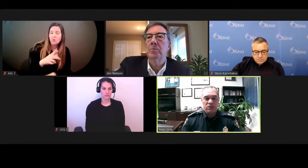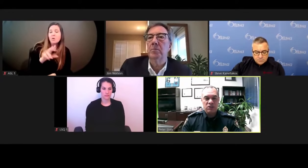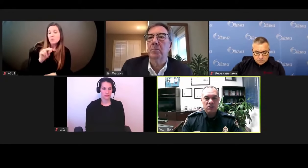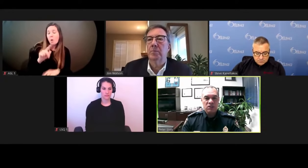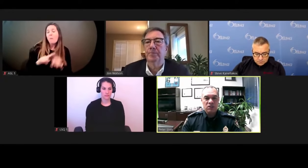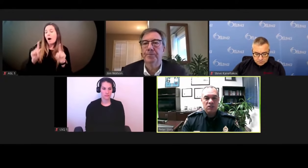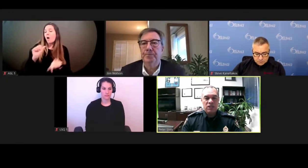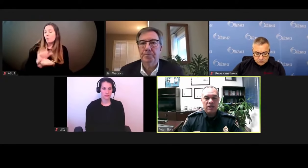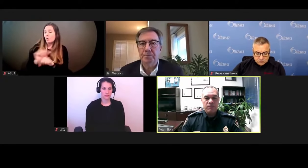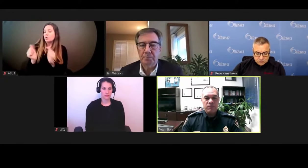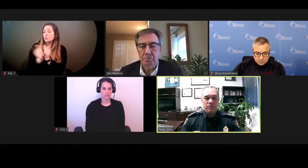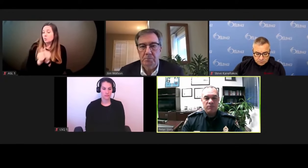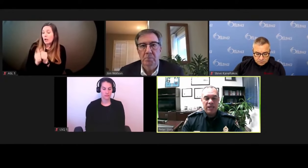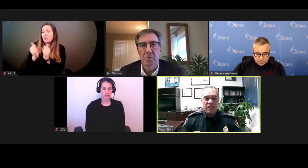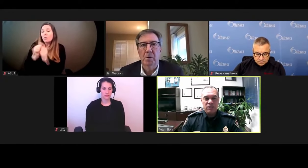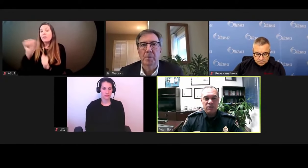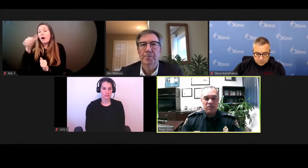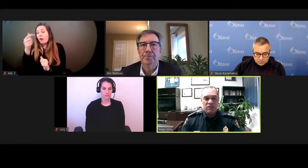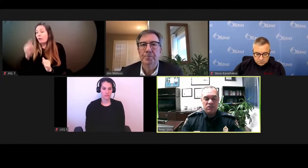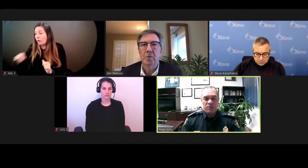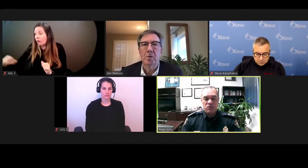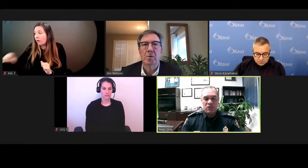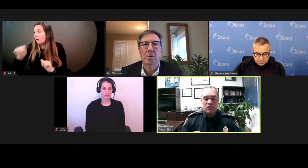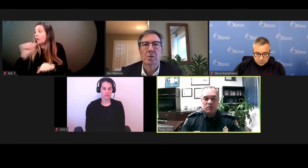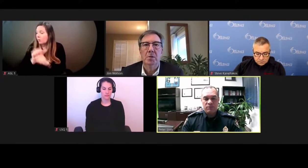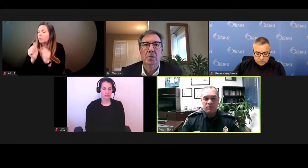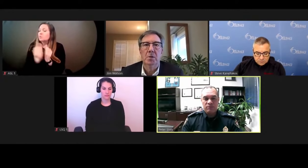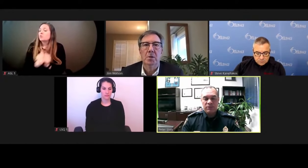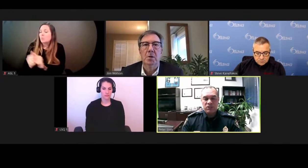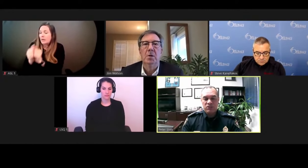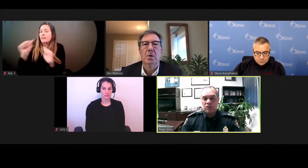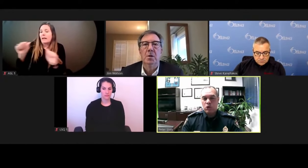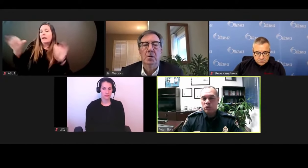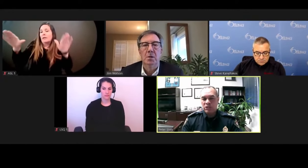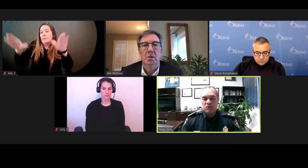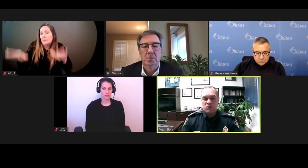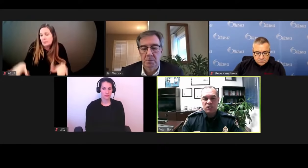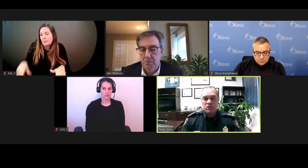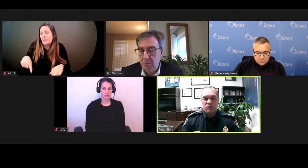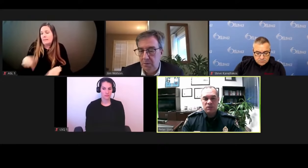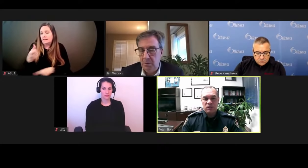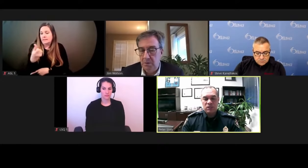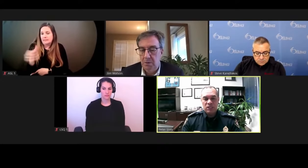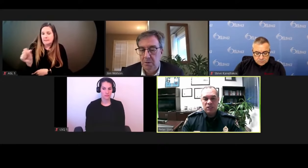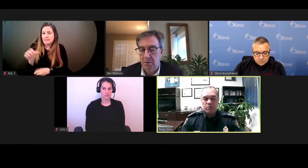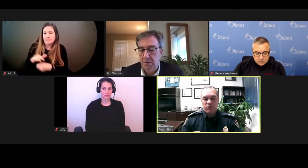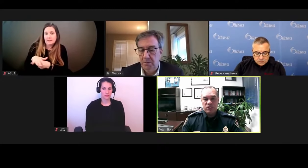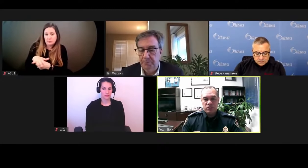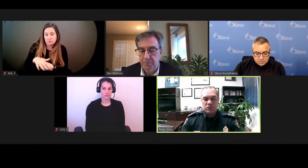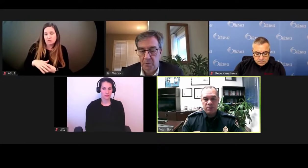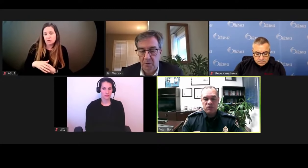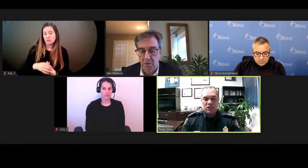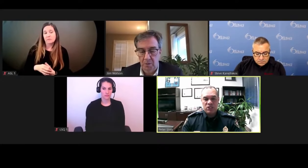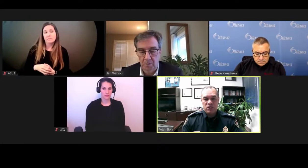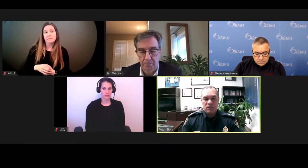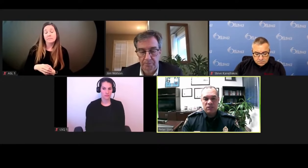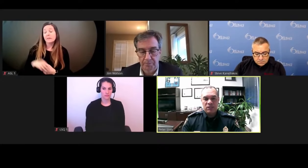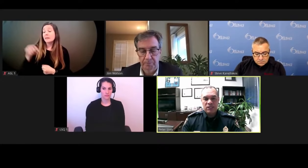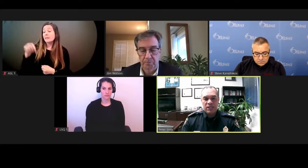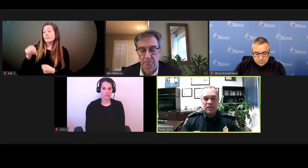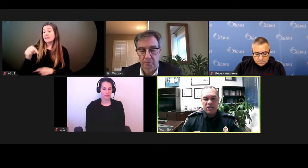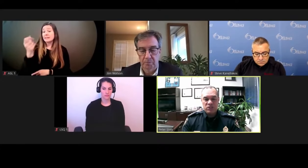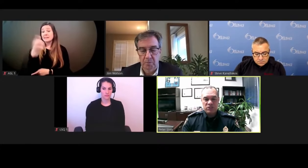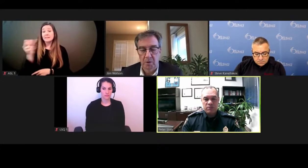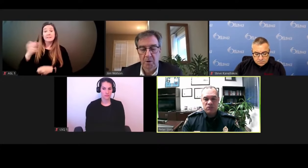not end this demonstration. It is a local demonstration, a provincial demonstration,